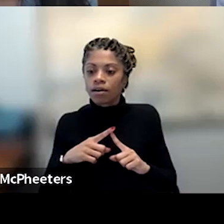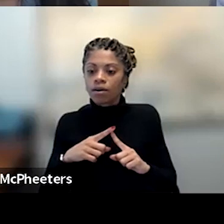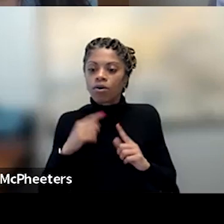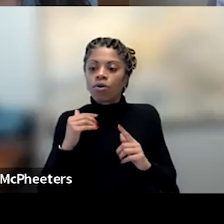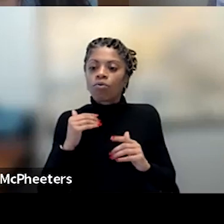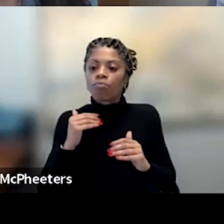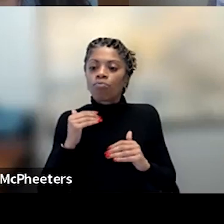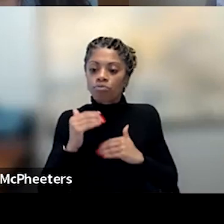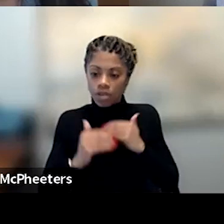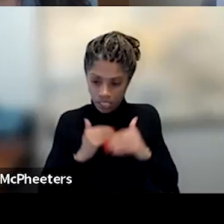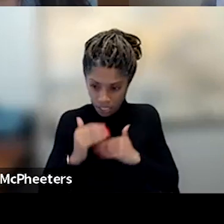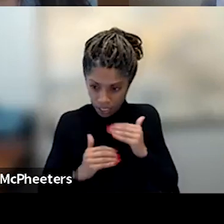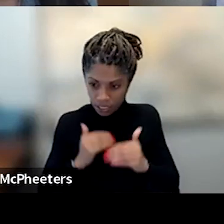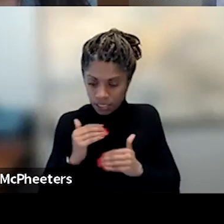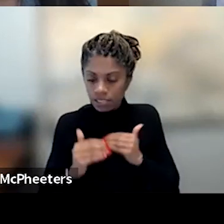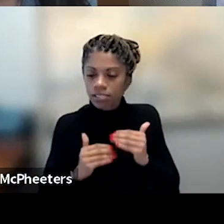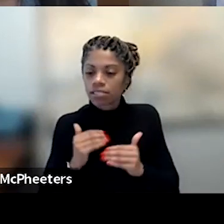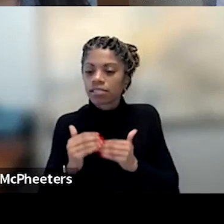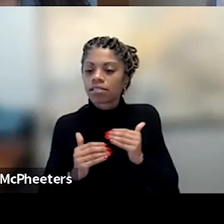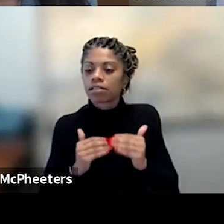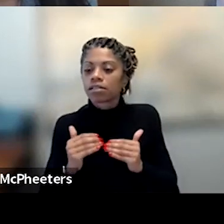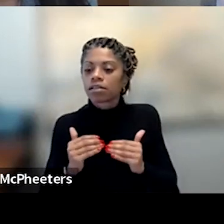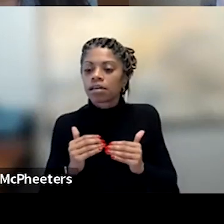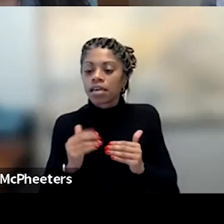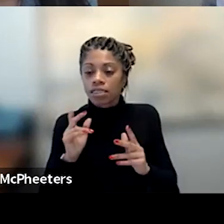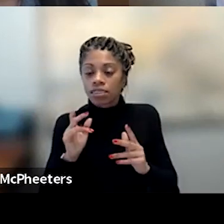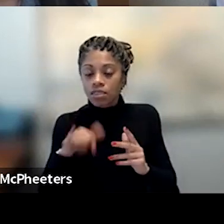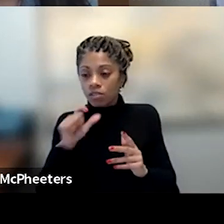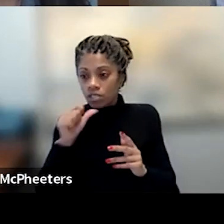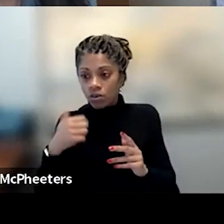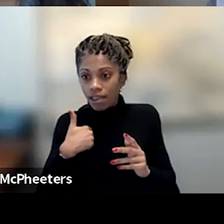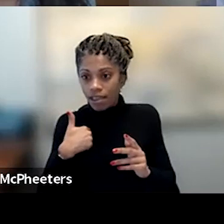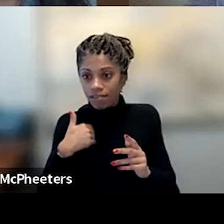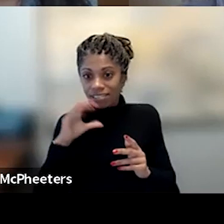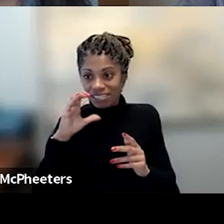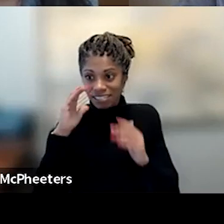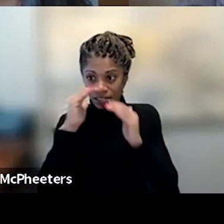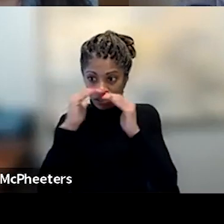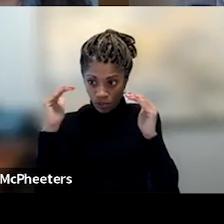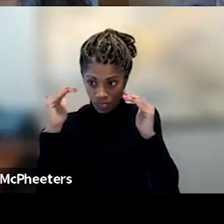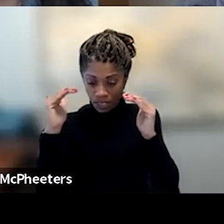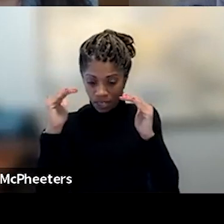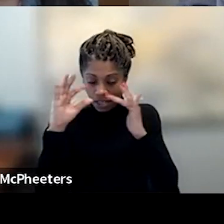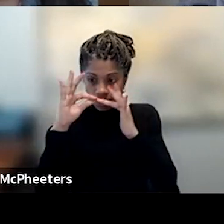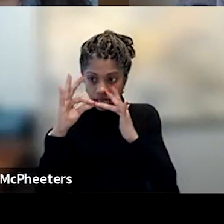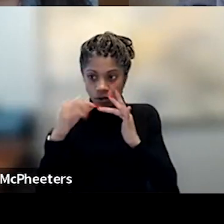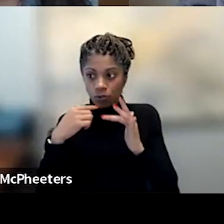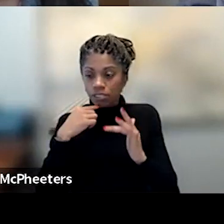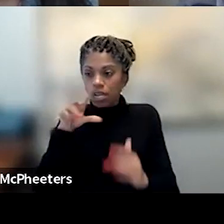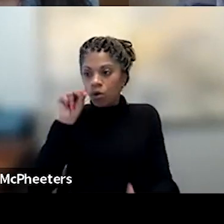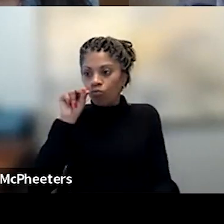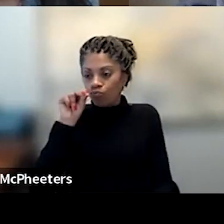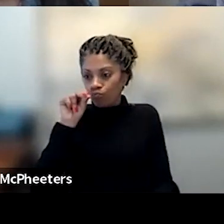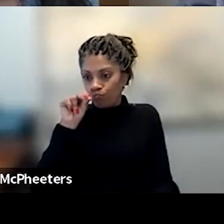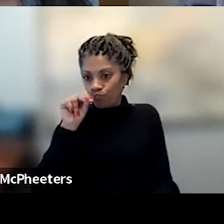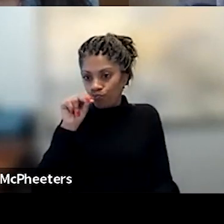doesn't have a C-suite or leader who has said go. And so I'm going to go to Kaniqua, but then I want to come back to Bryan and Tanya.